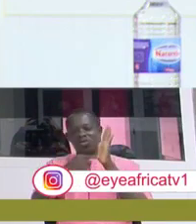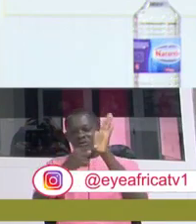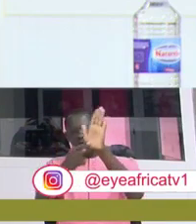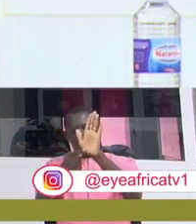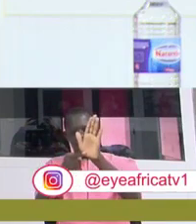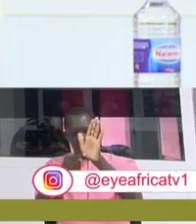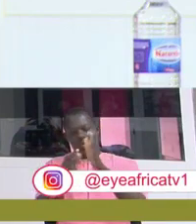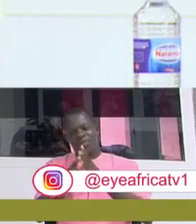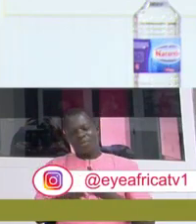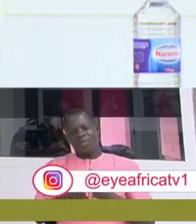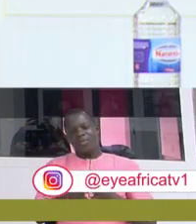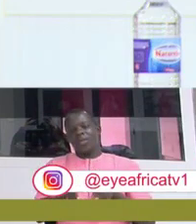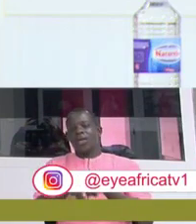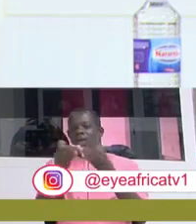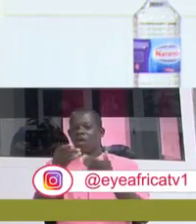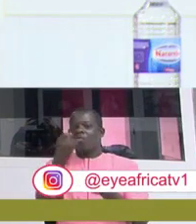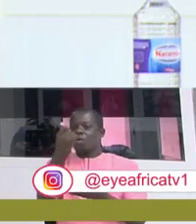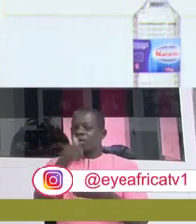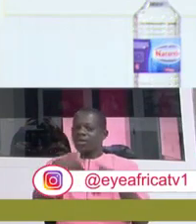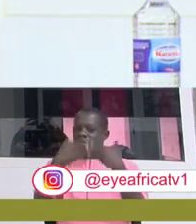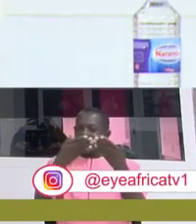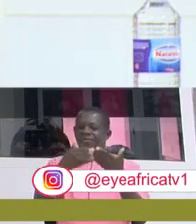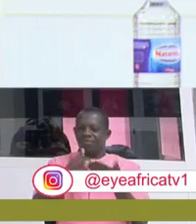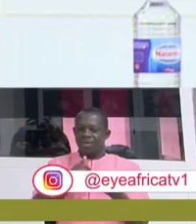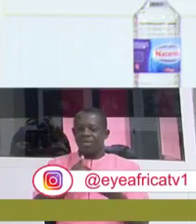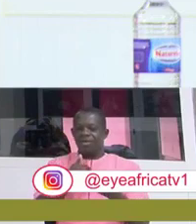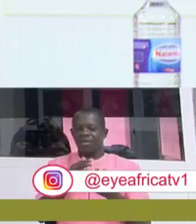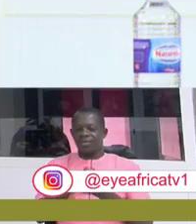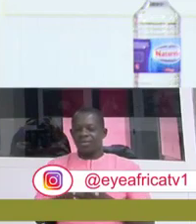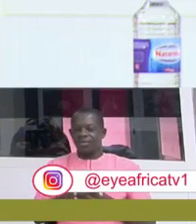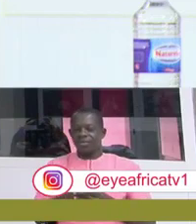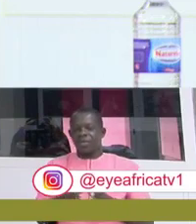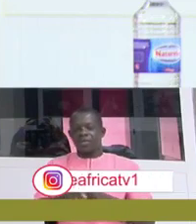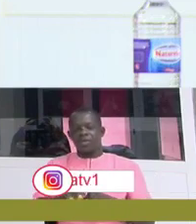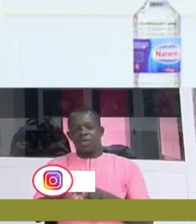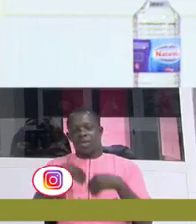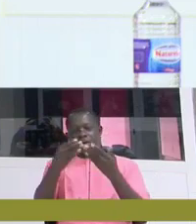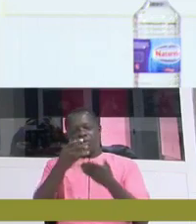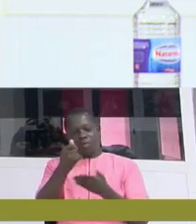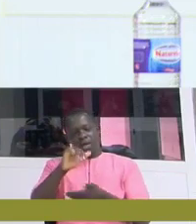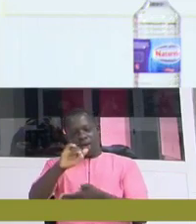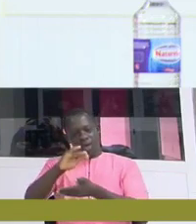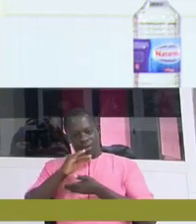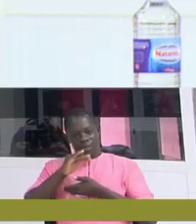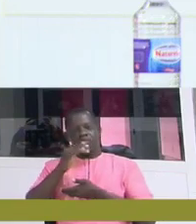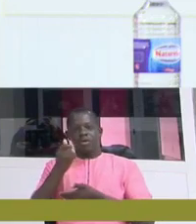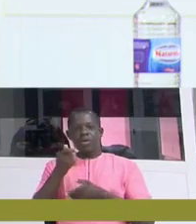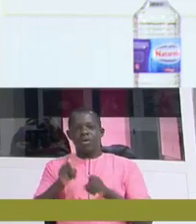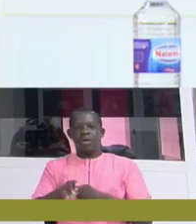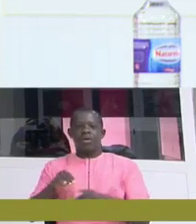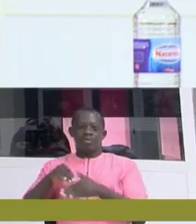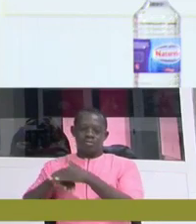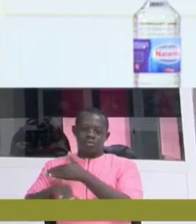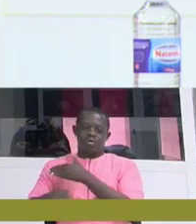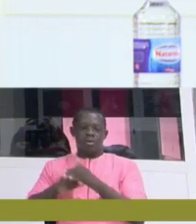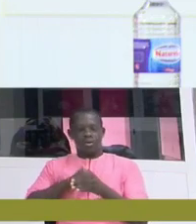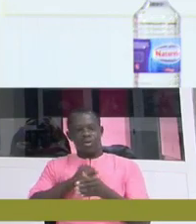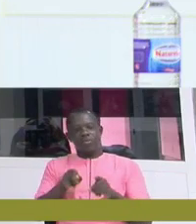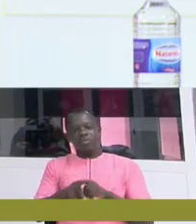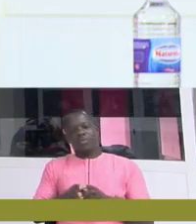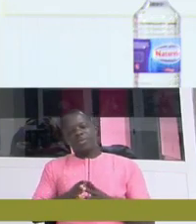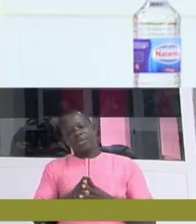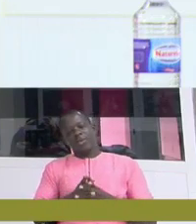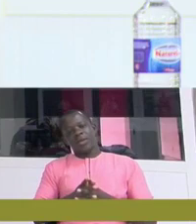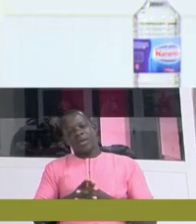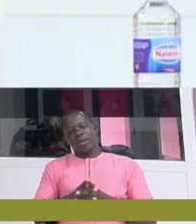him a pleasant face. He gave me the money. He gave me the money, I took it. It went into my